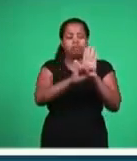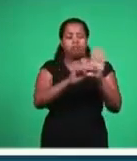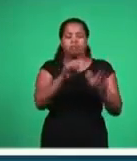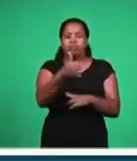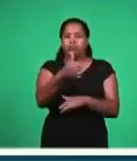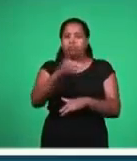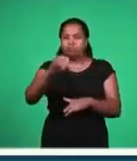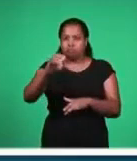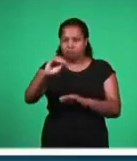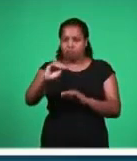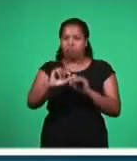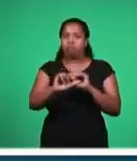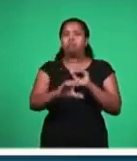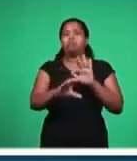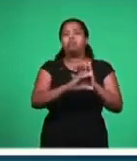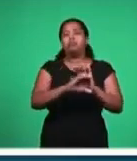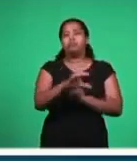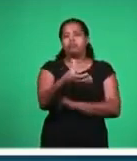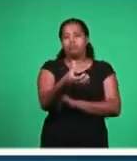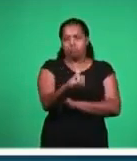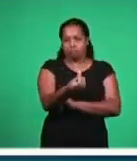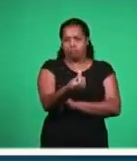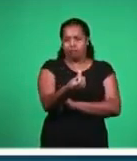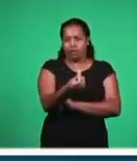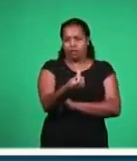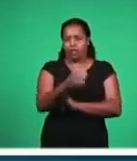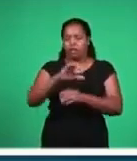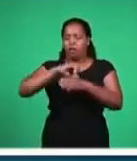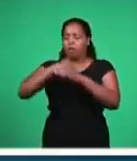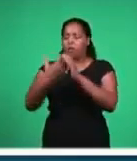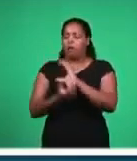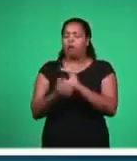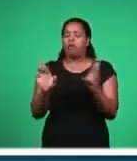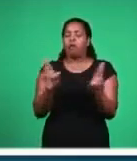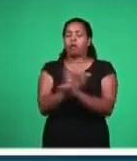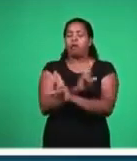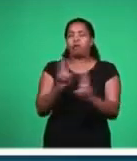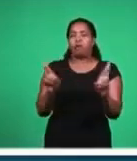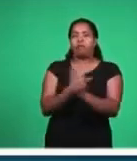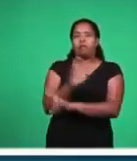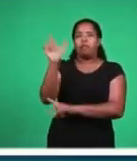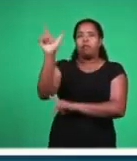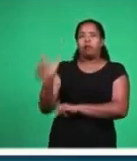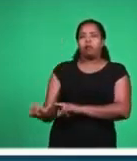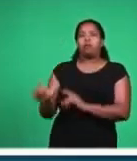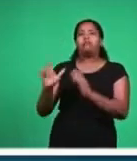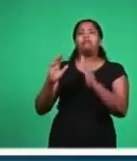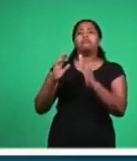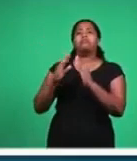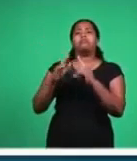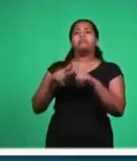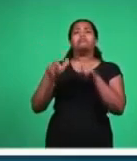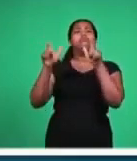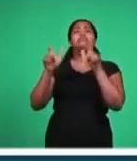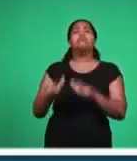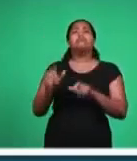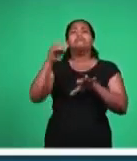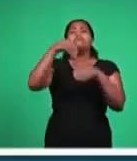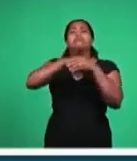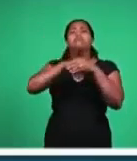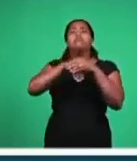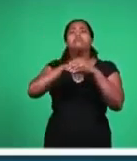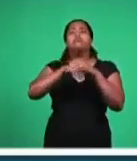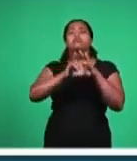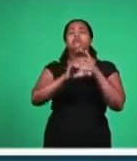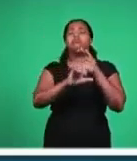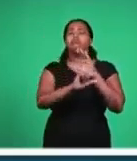and discover in verse 10, chapter 6, and identify the aspects of the figure of the church. Where is the